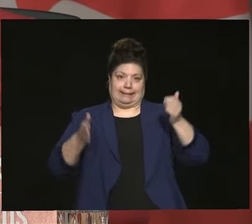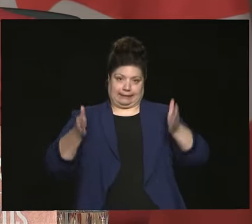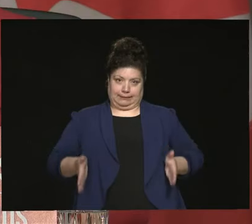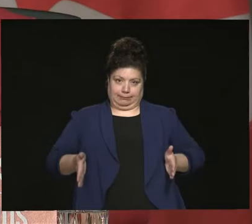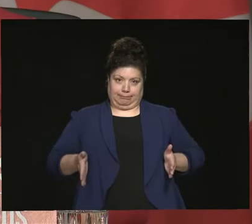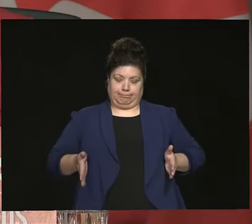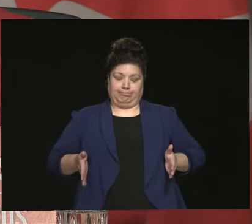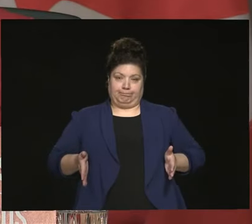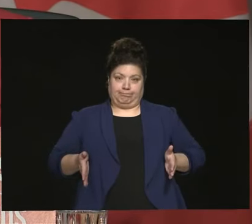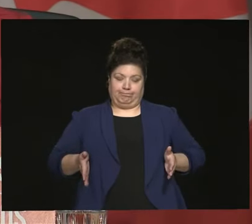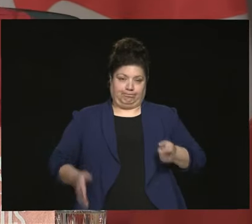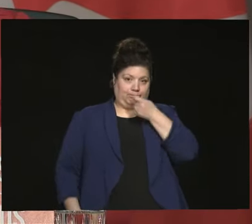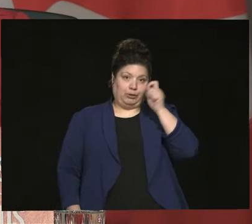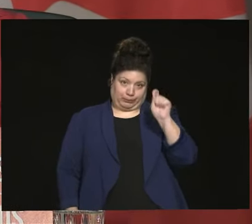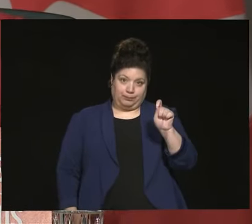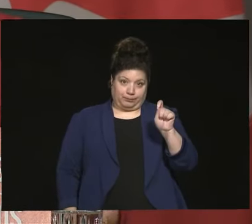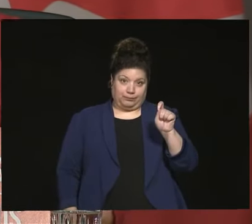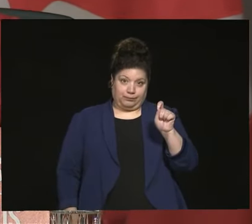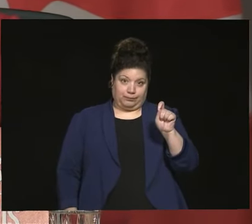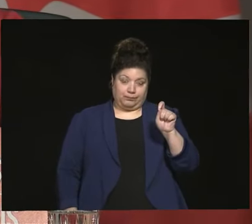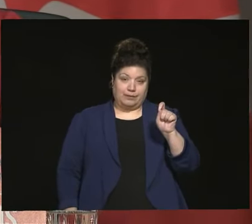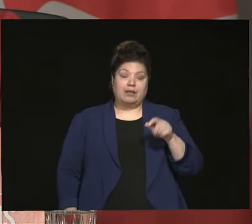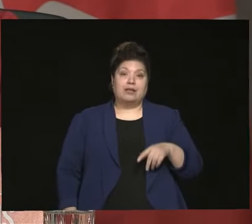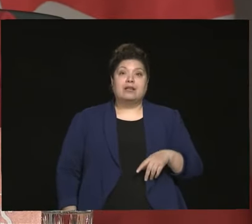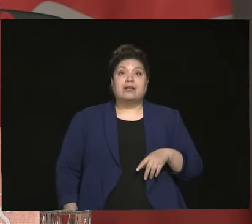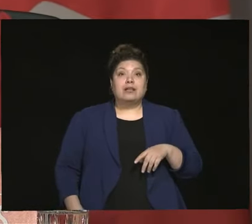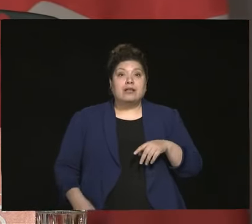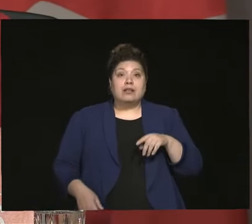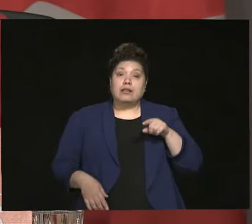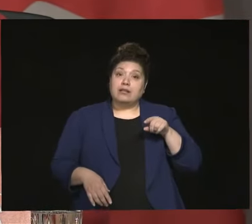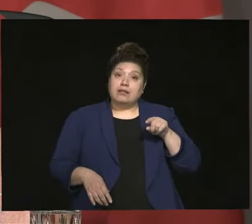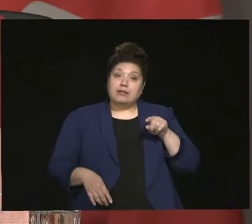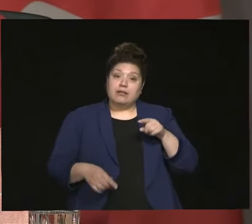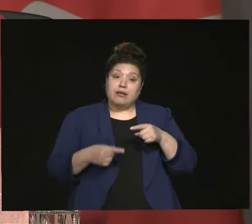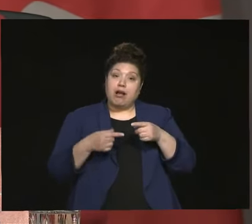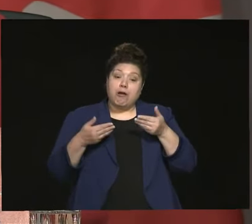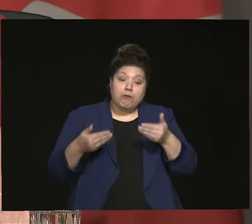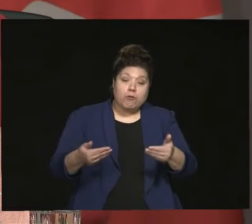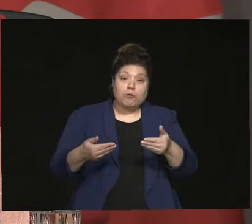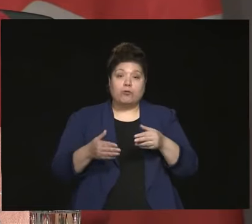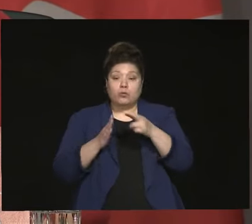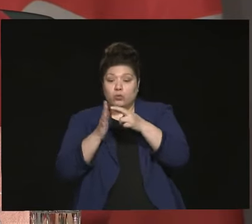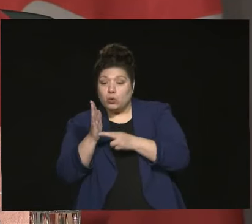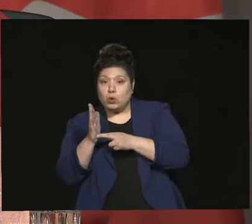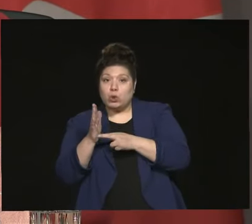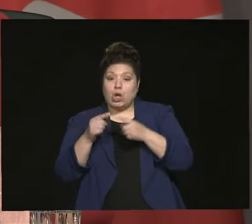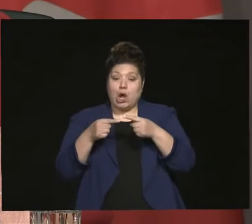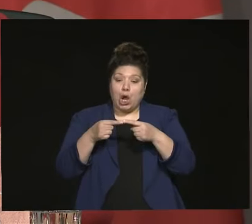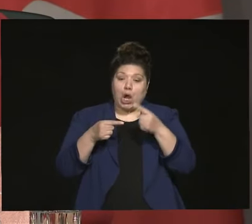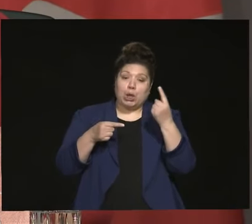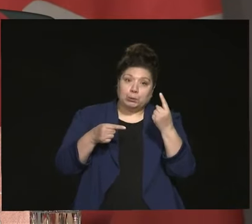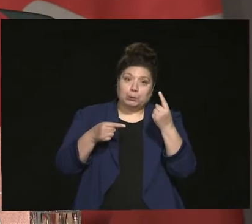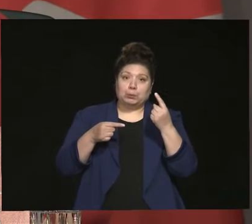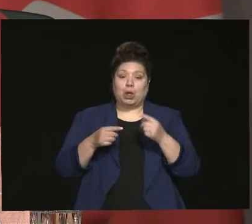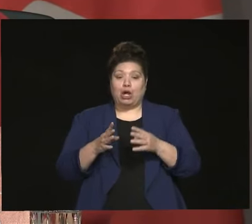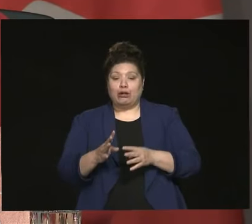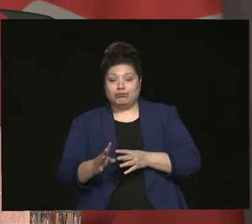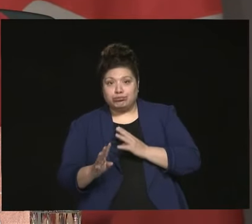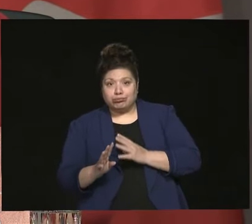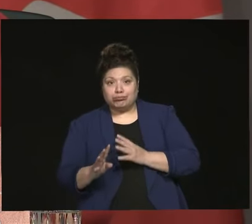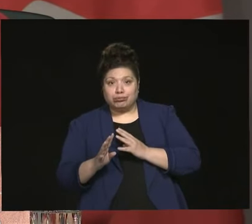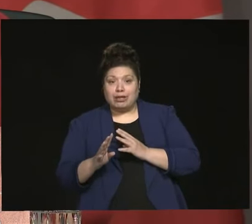comes to easing border restrictions of all kinds, our government will only do